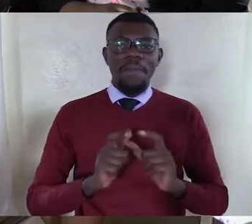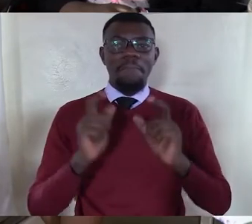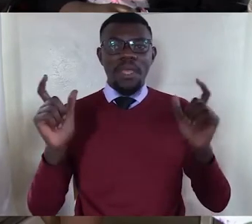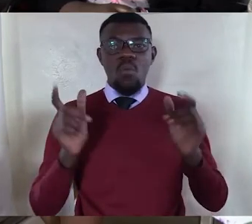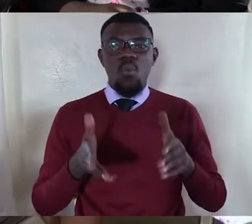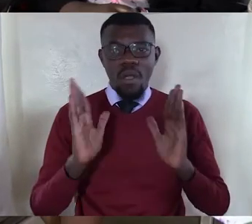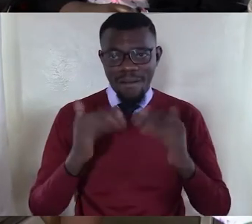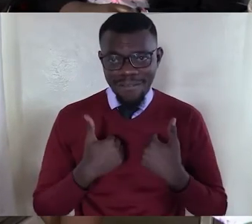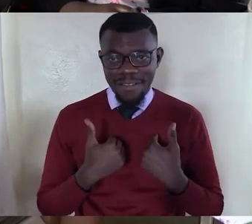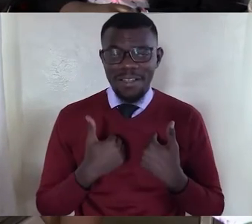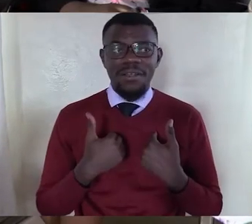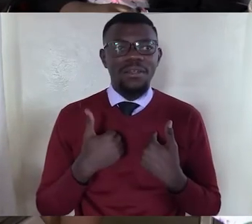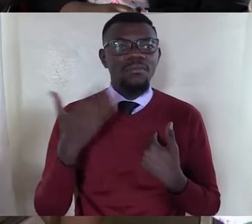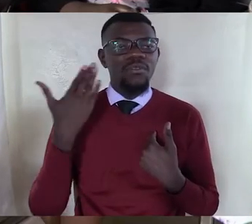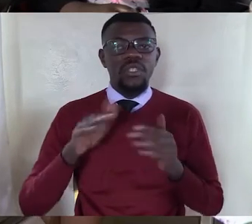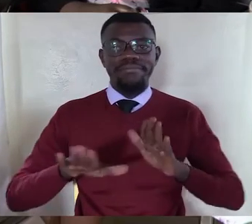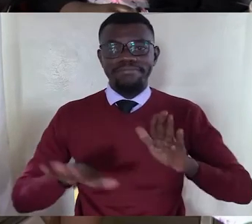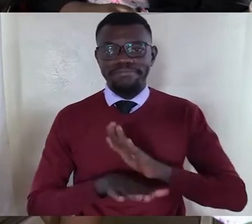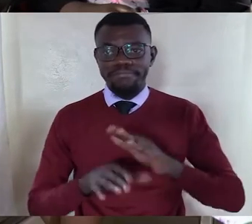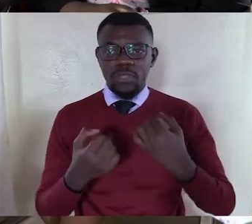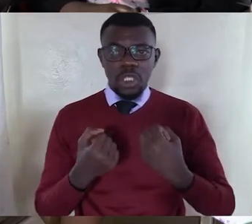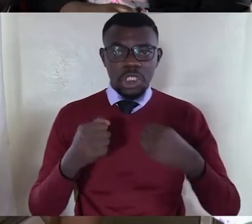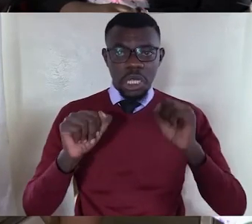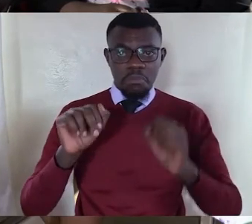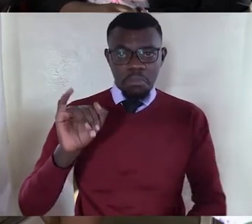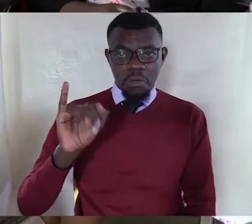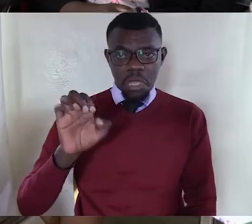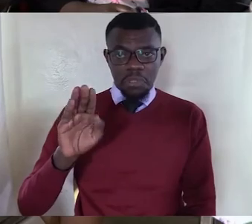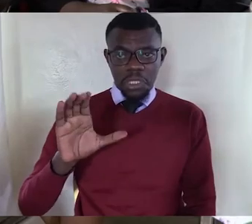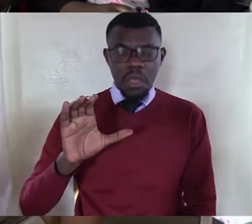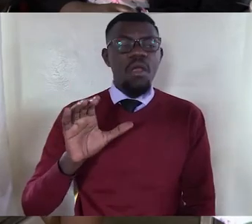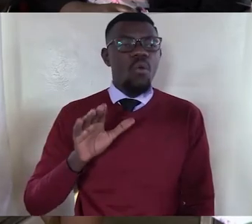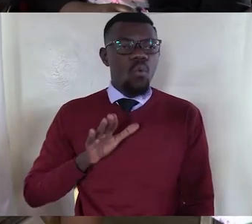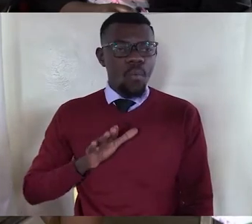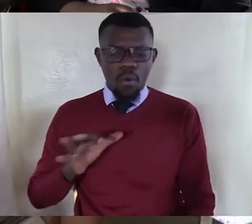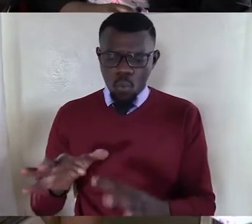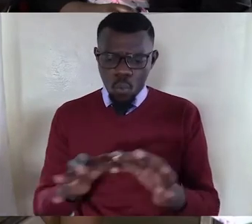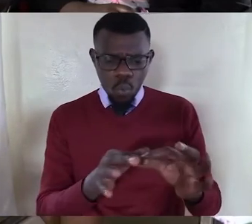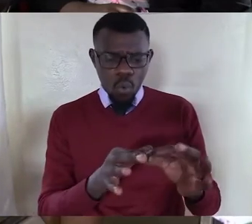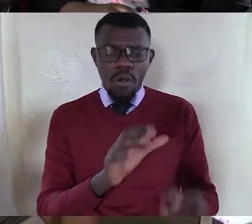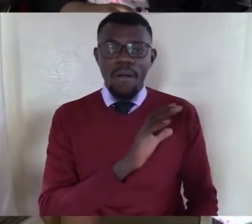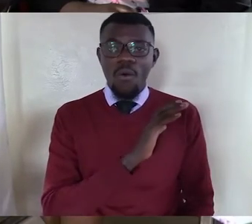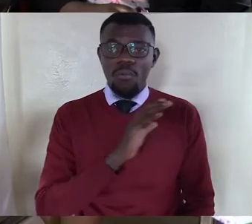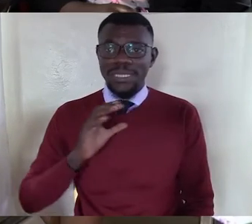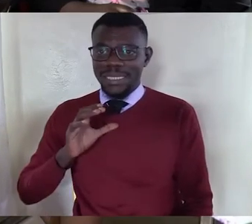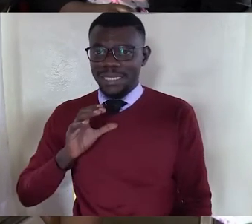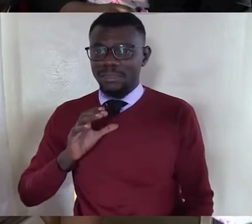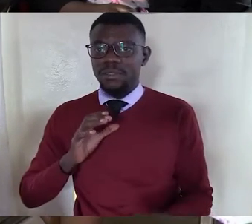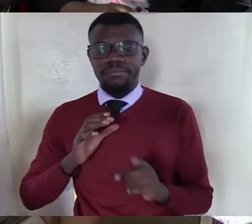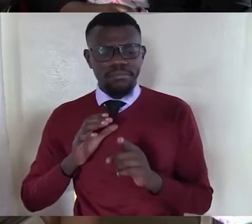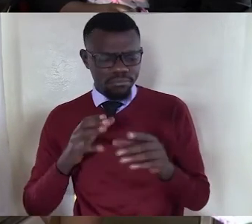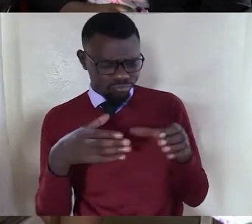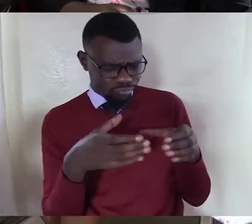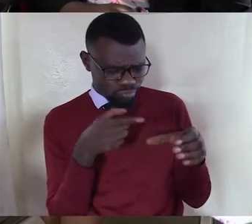the meeting was representative of the women's rights organization. So now we have a structure that's not representative, that's engaging.